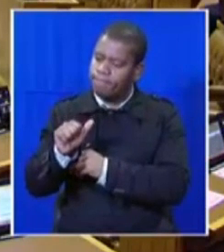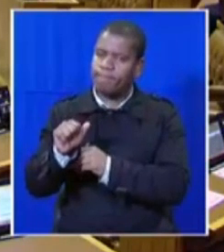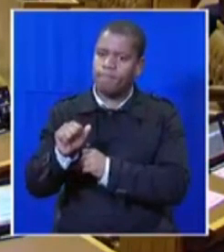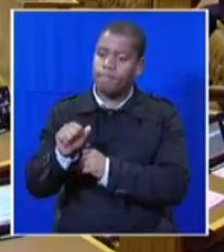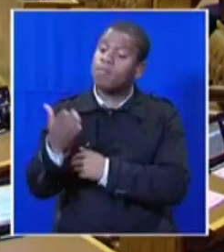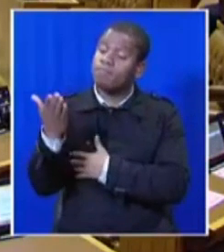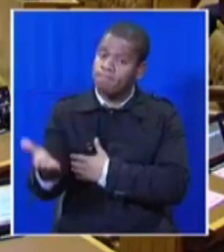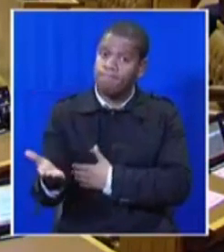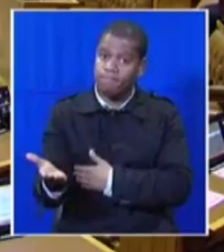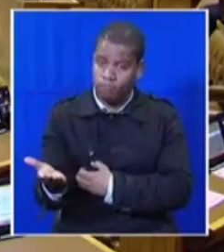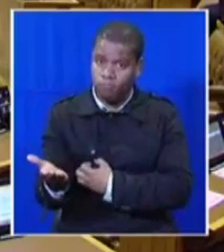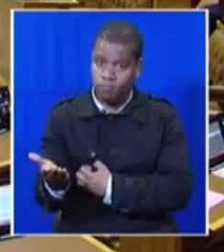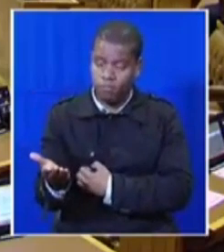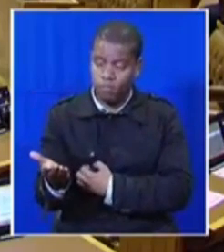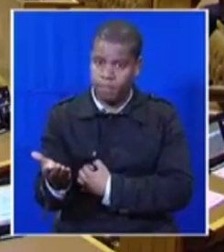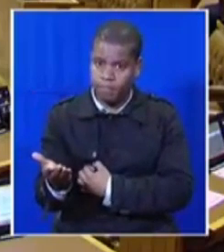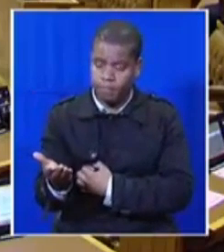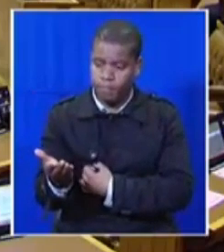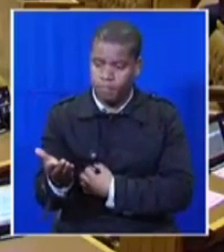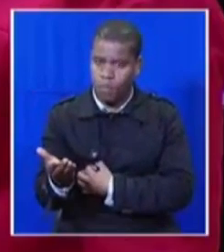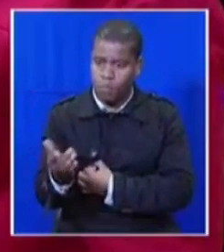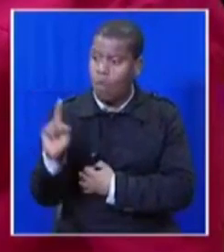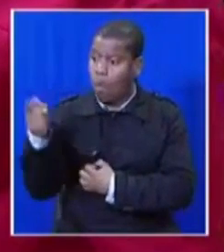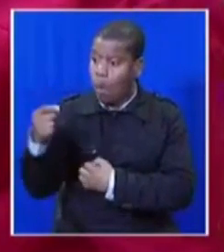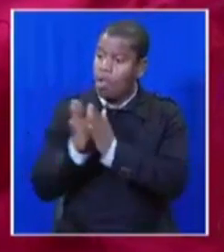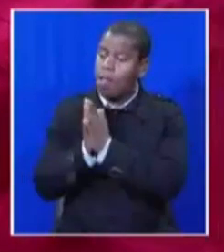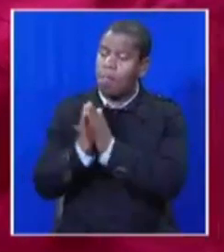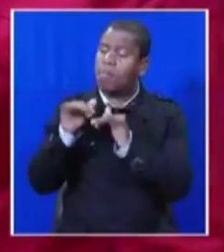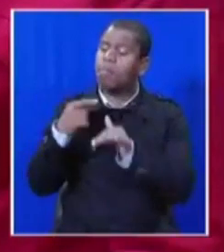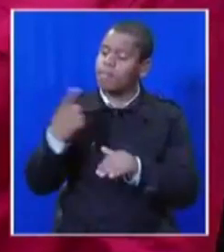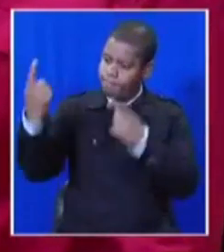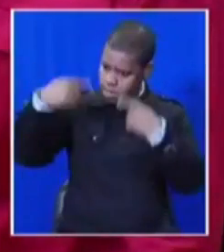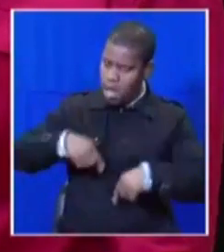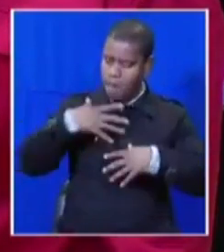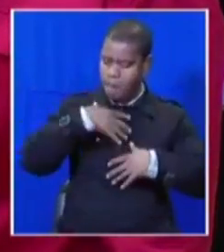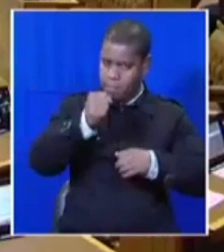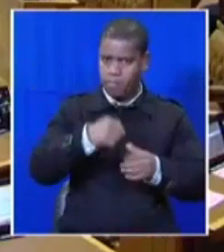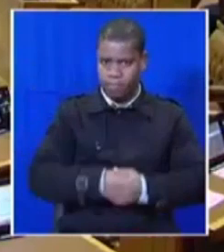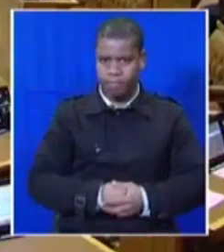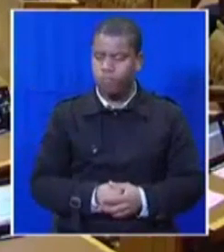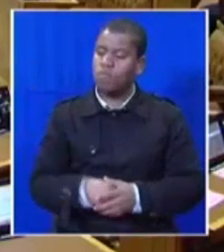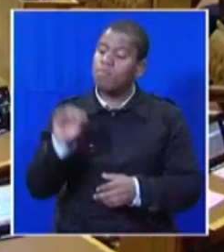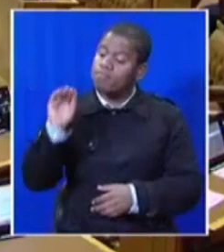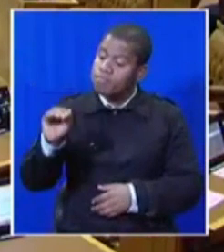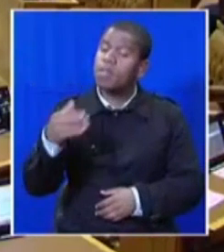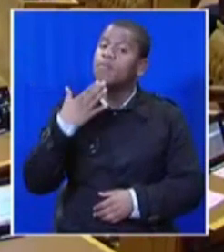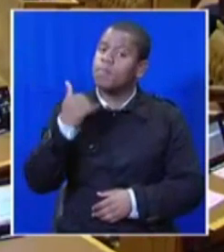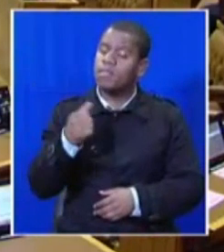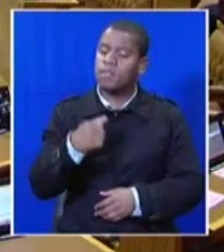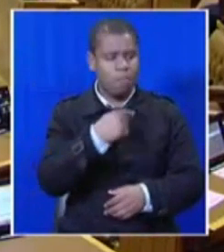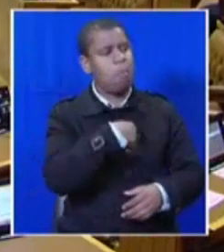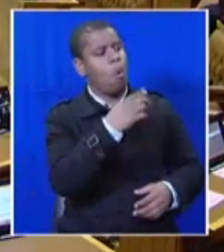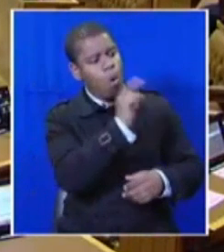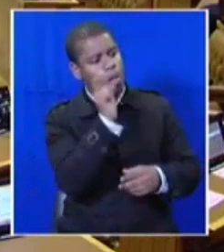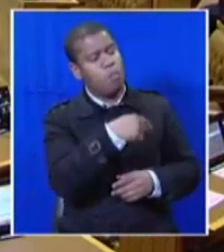Honorable Malema. Call those people to come and remove me. Honorable Malema. Those bouncers you have I'm not hired there. to come and kill